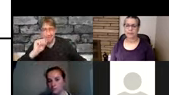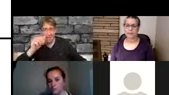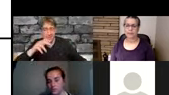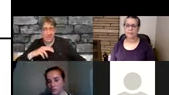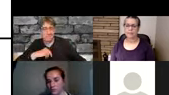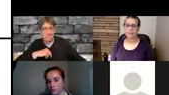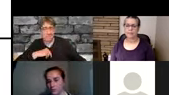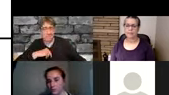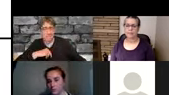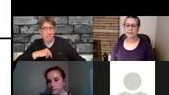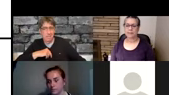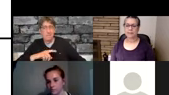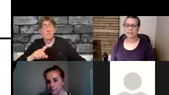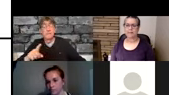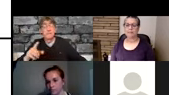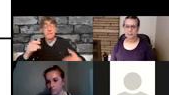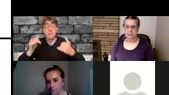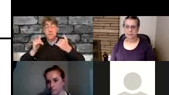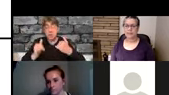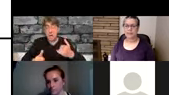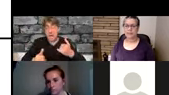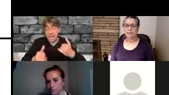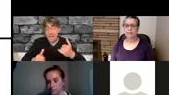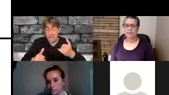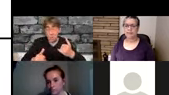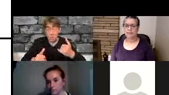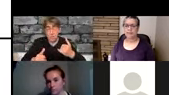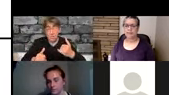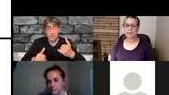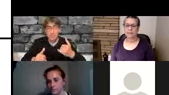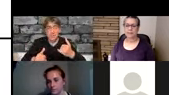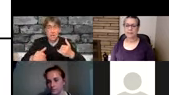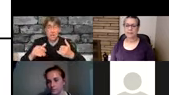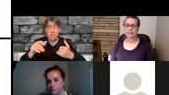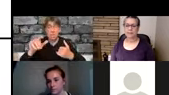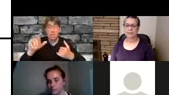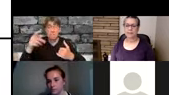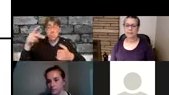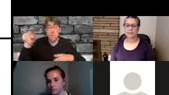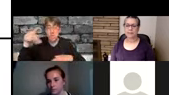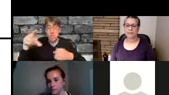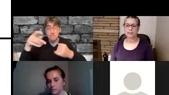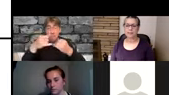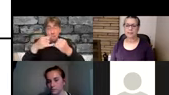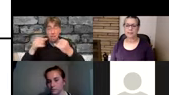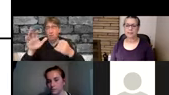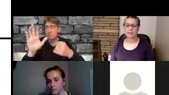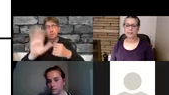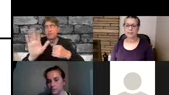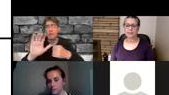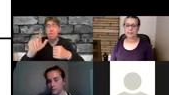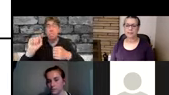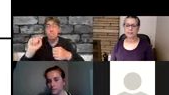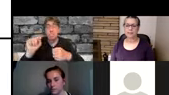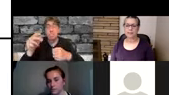yet worked through the configuration for the ride. We are in the process of trying to design the